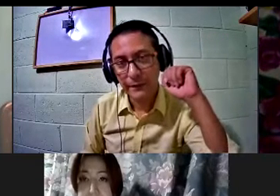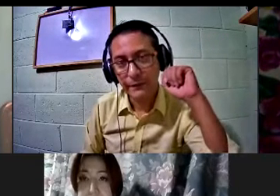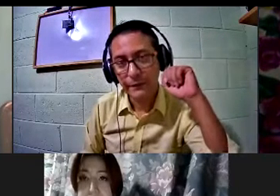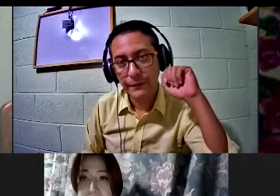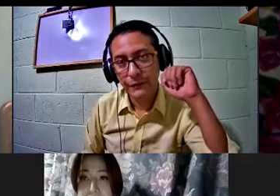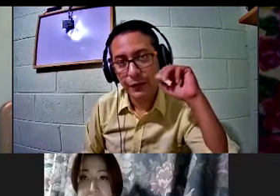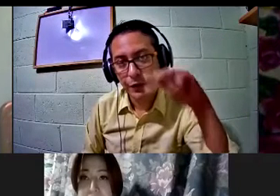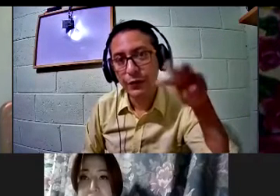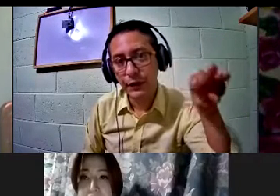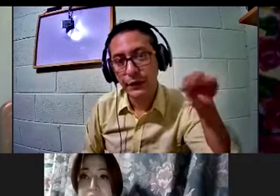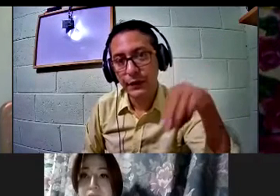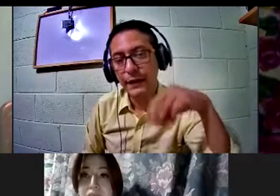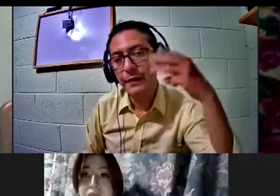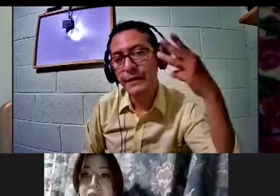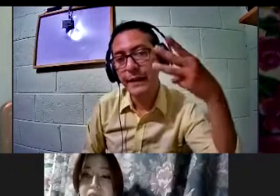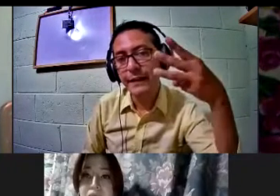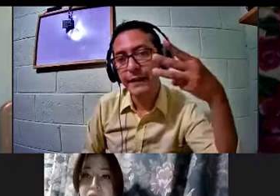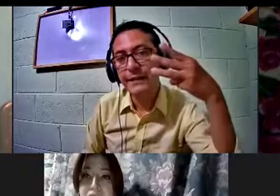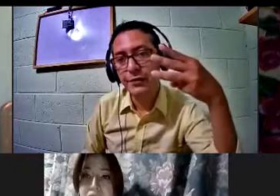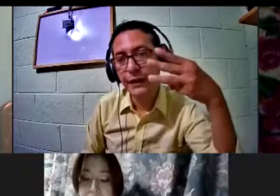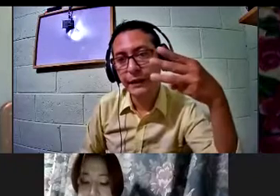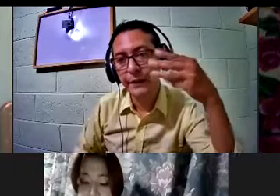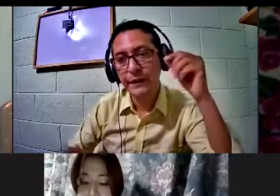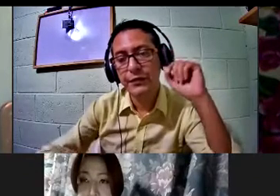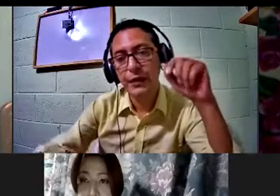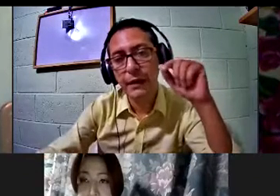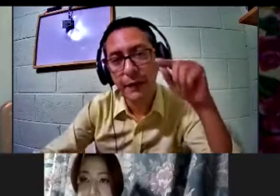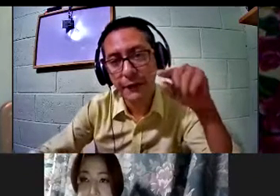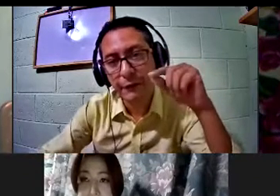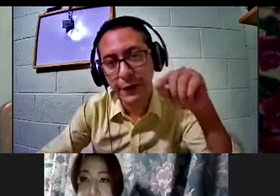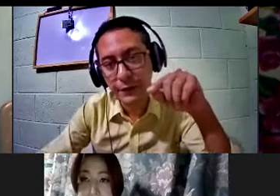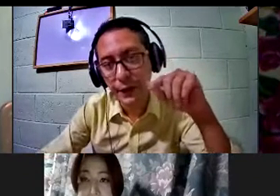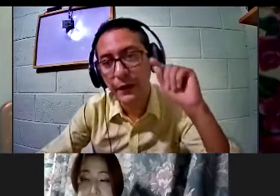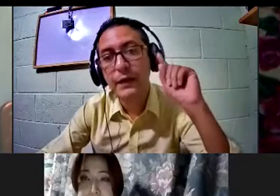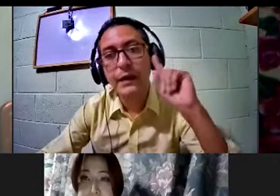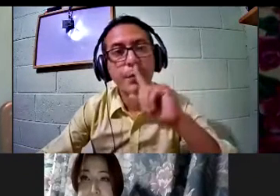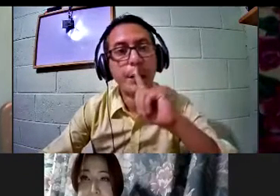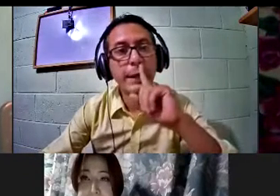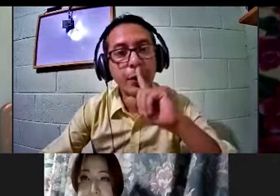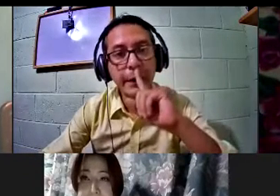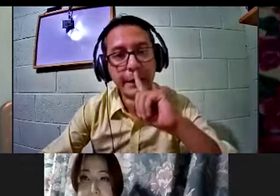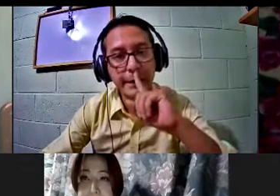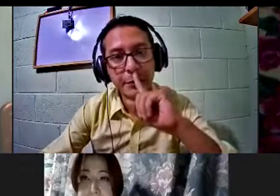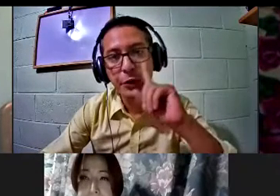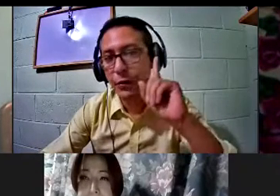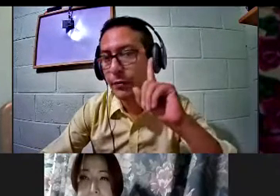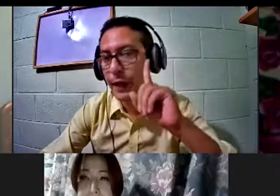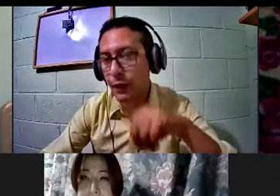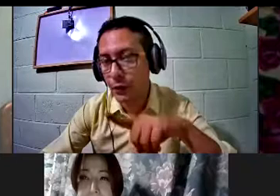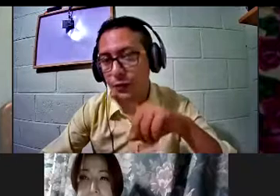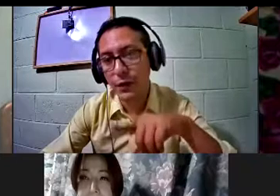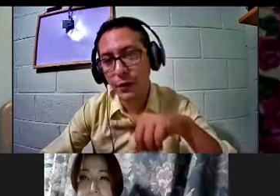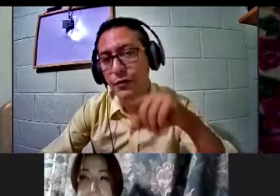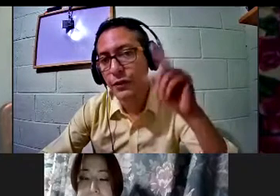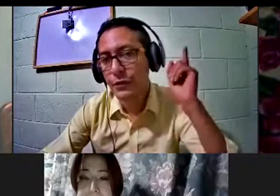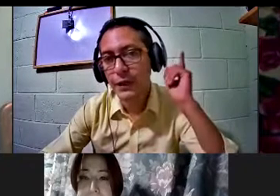okay? You're going to tell your classmates at least three activities you have planned for next week, with the only exception of